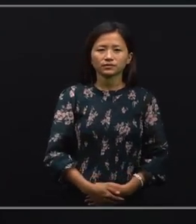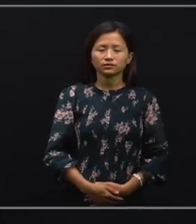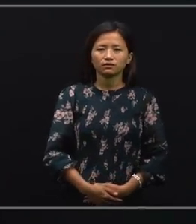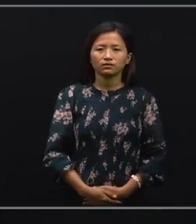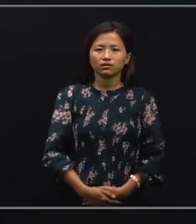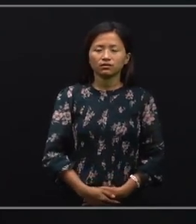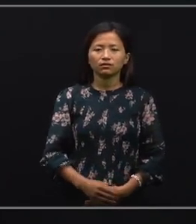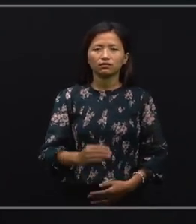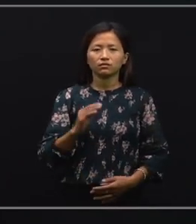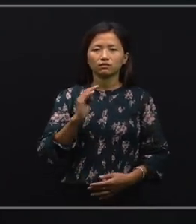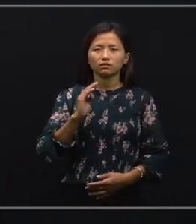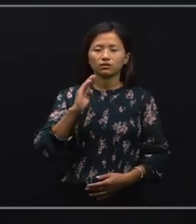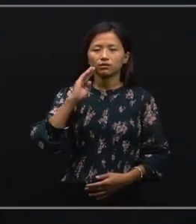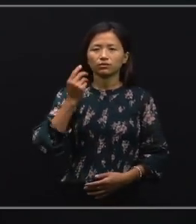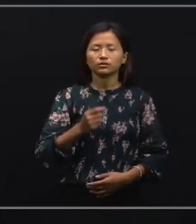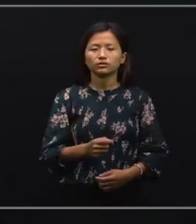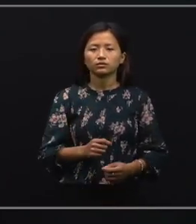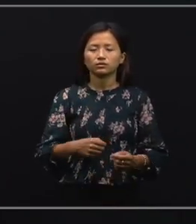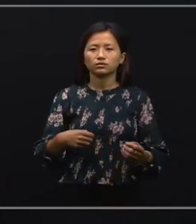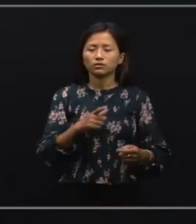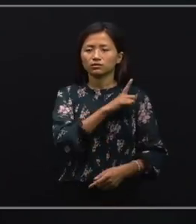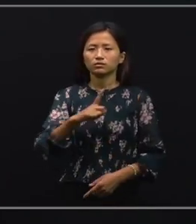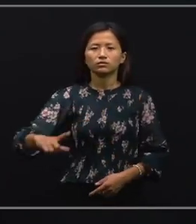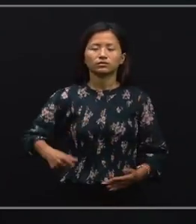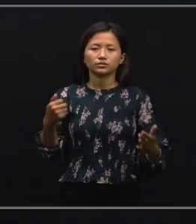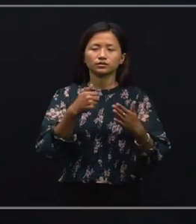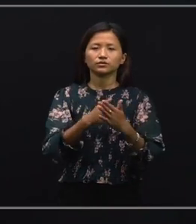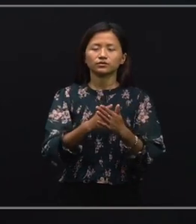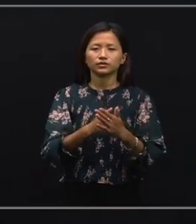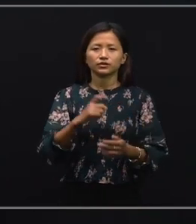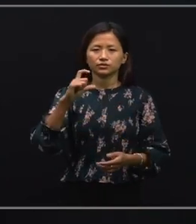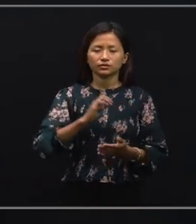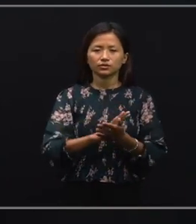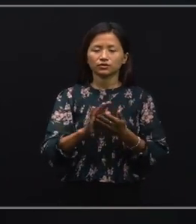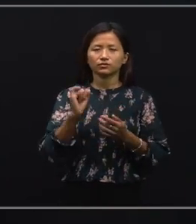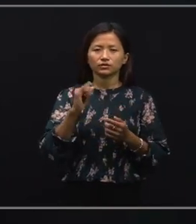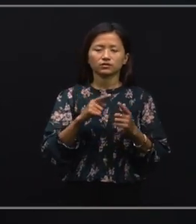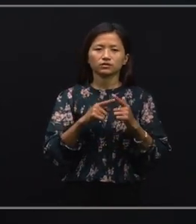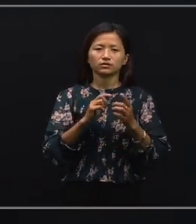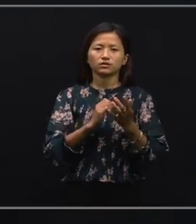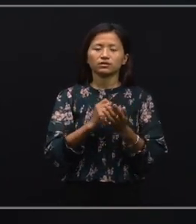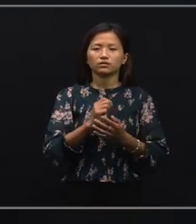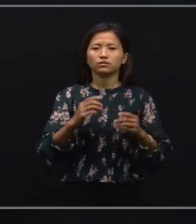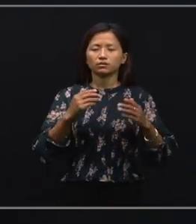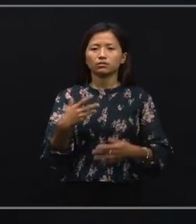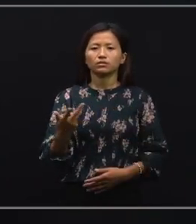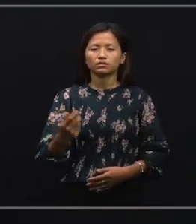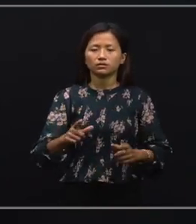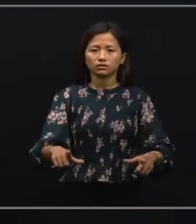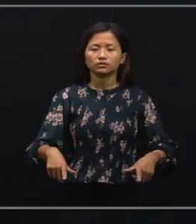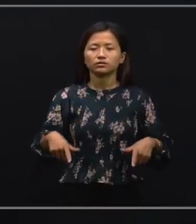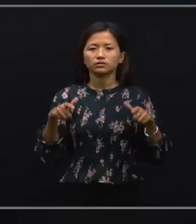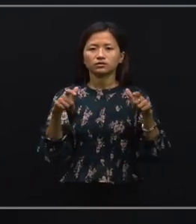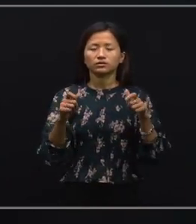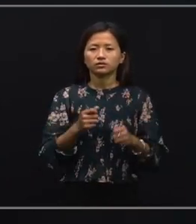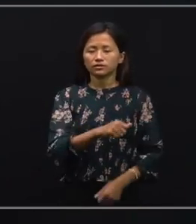so when the Lord reached the chieftain, he can imagine of what would happen to his life. And